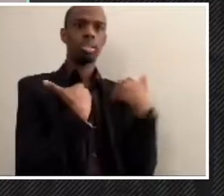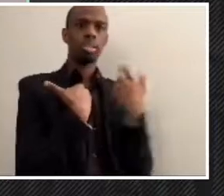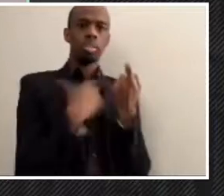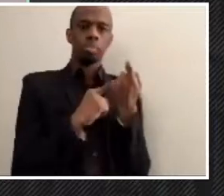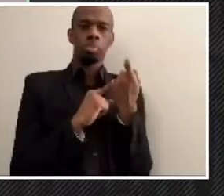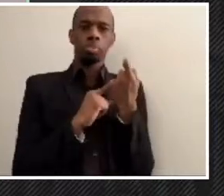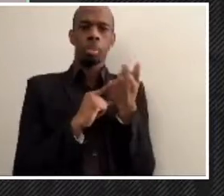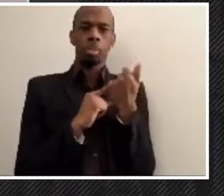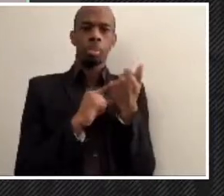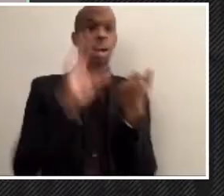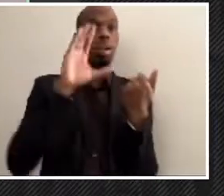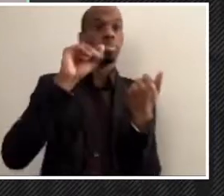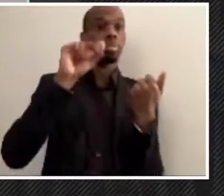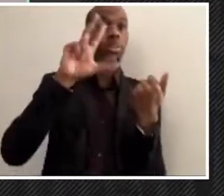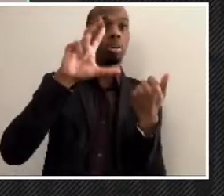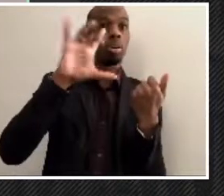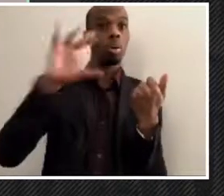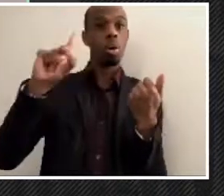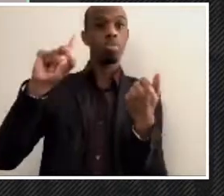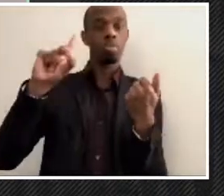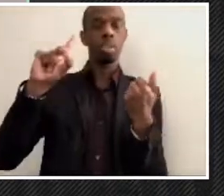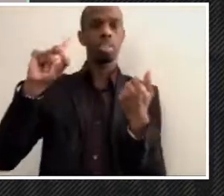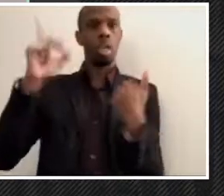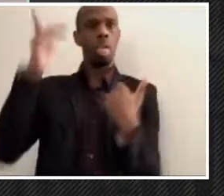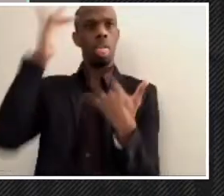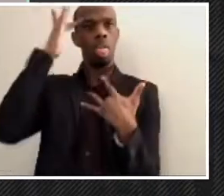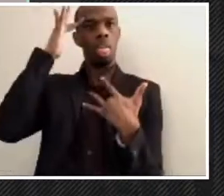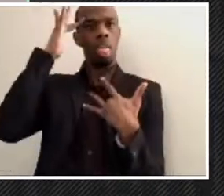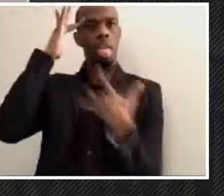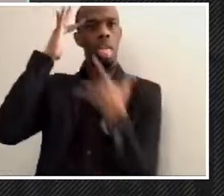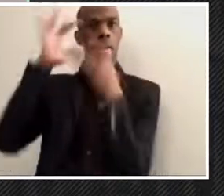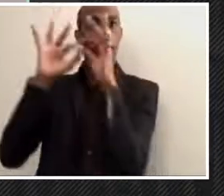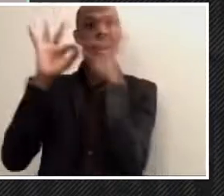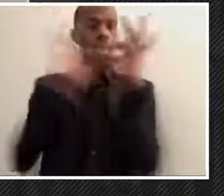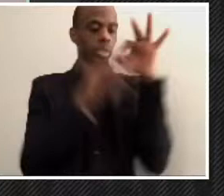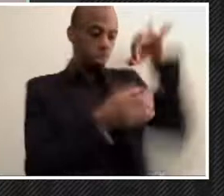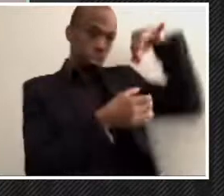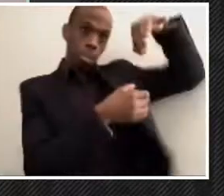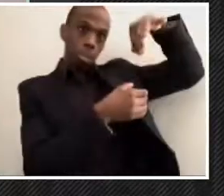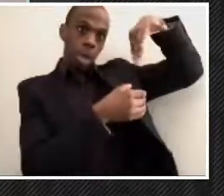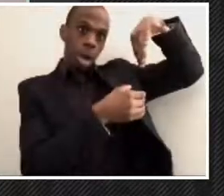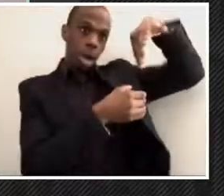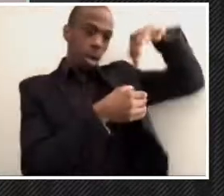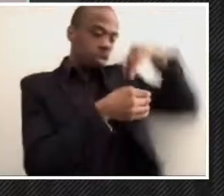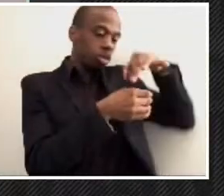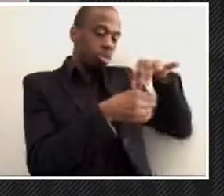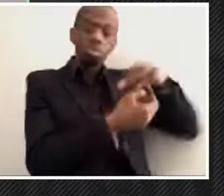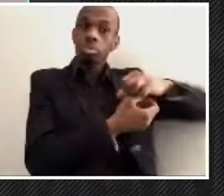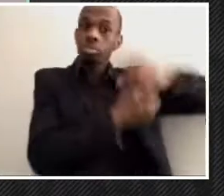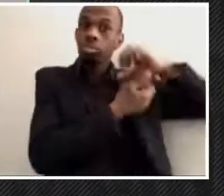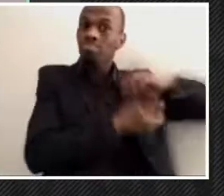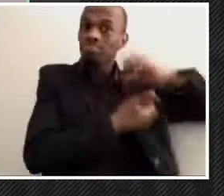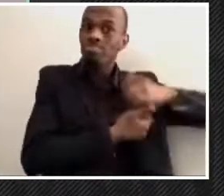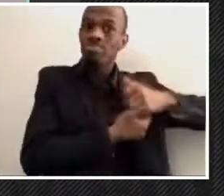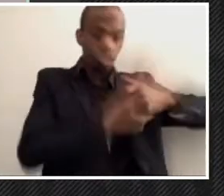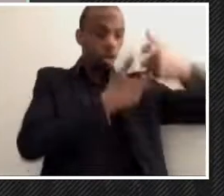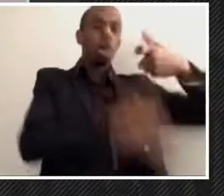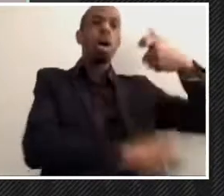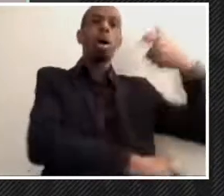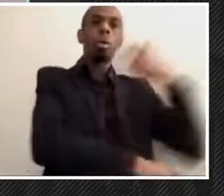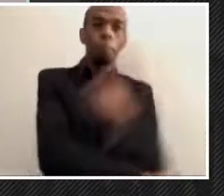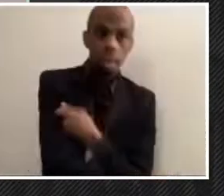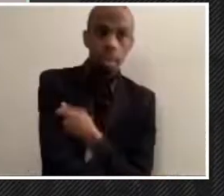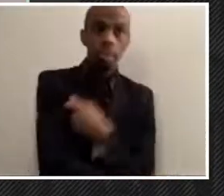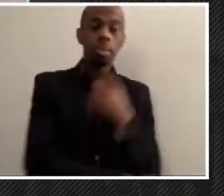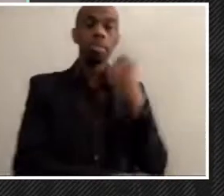COVID to inoculate you. Well, that same tactic. If we want to inoculate our communities from the harms of the